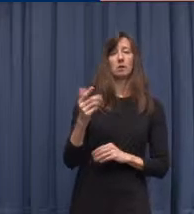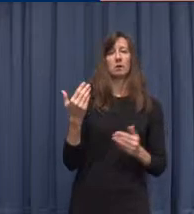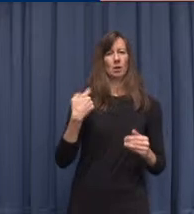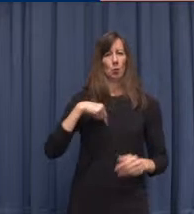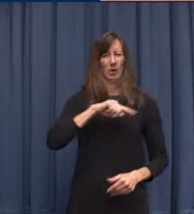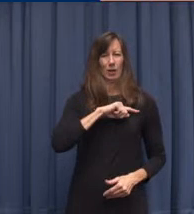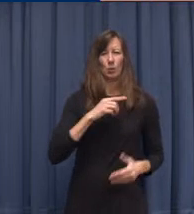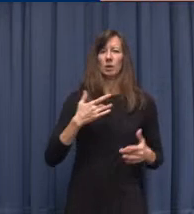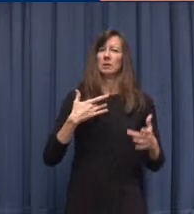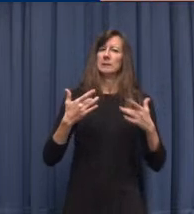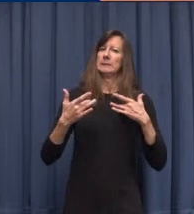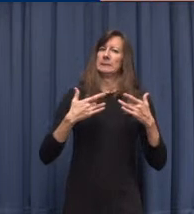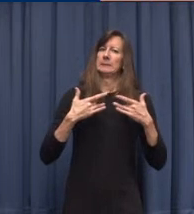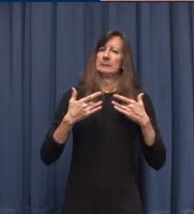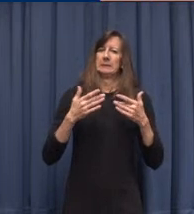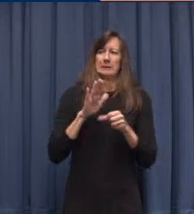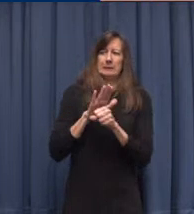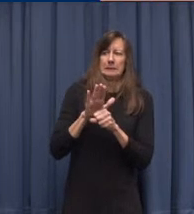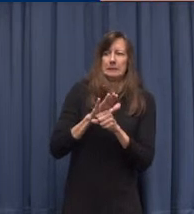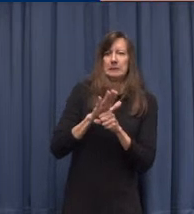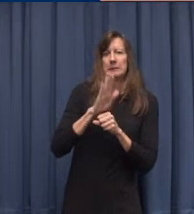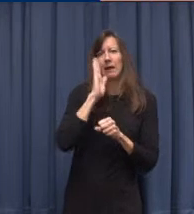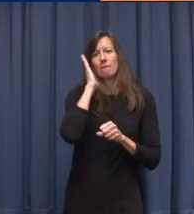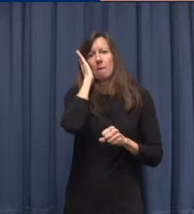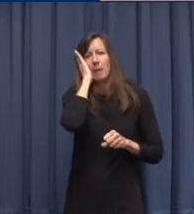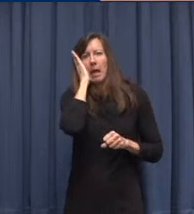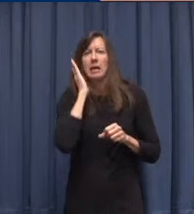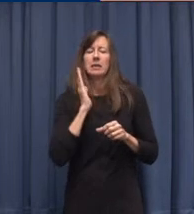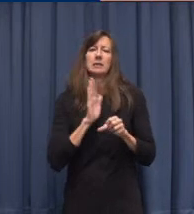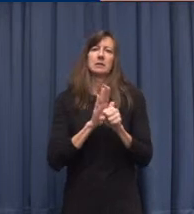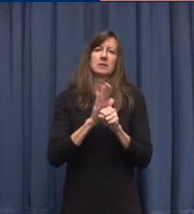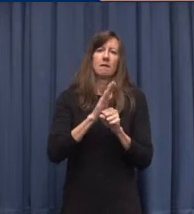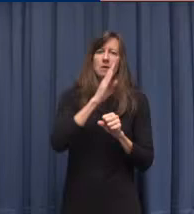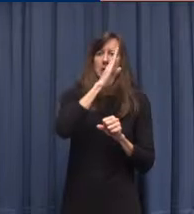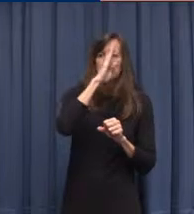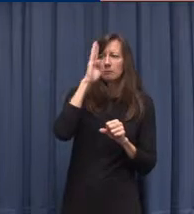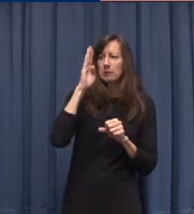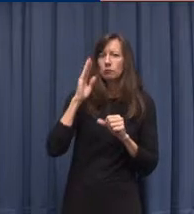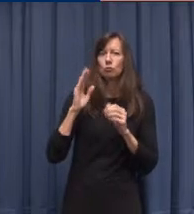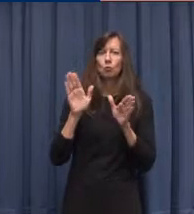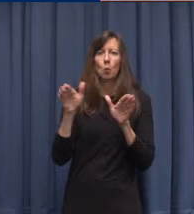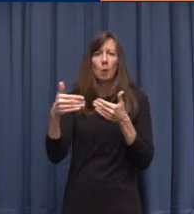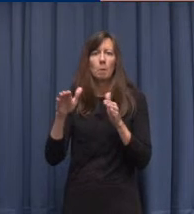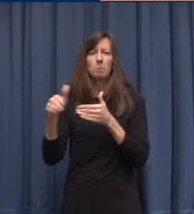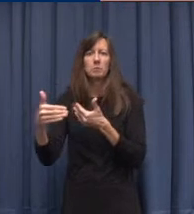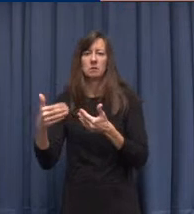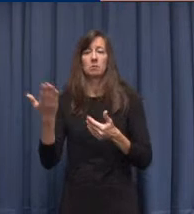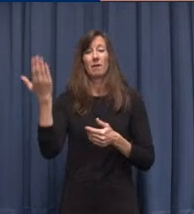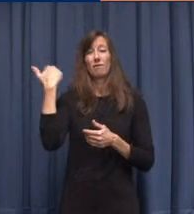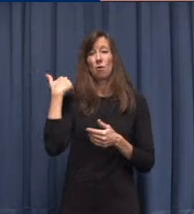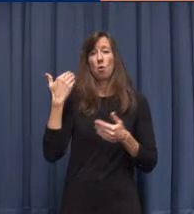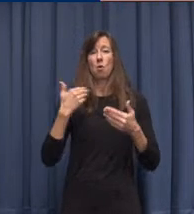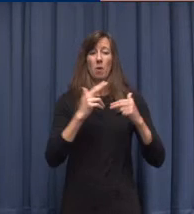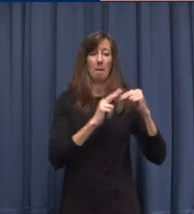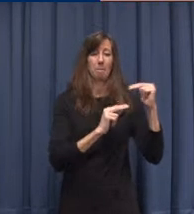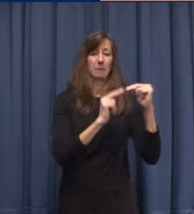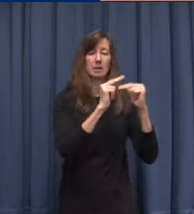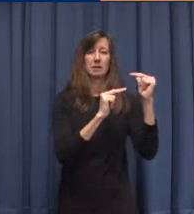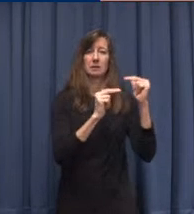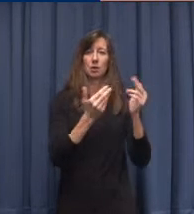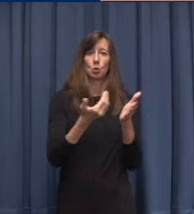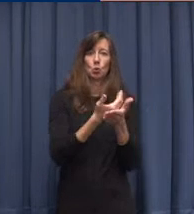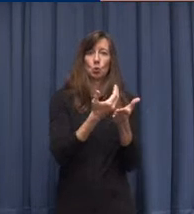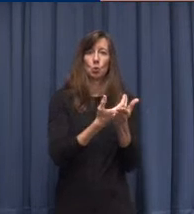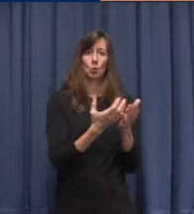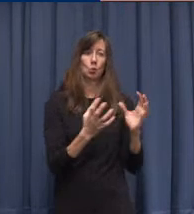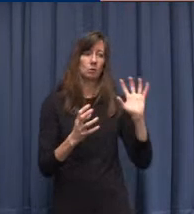capacity. We built an overflow medical treatment facility. We were down to 1 ventilator in the